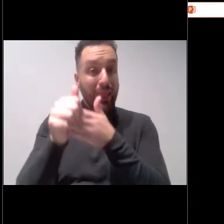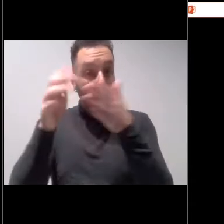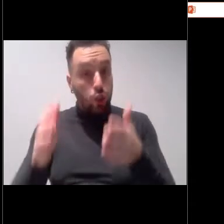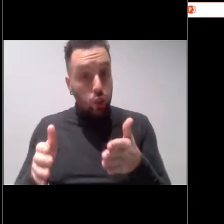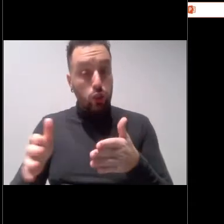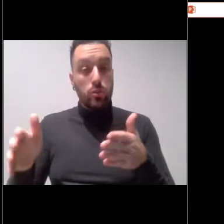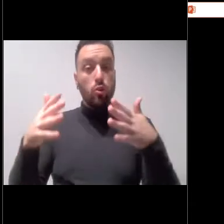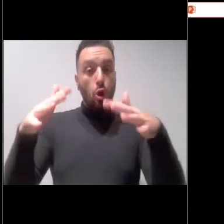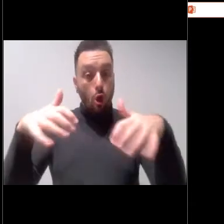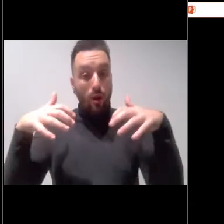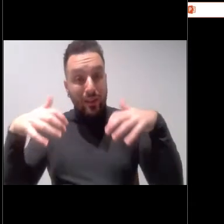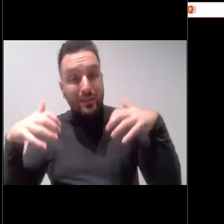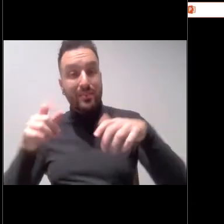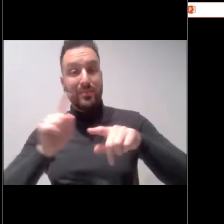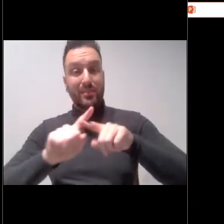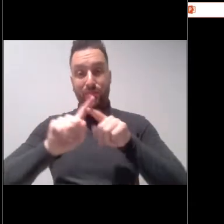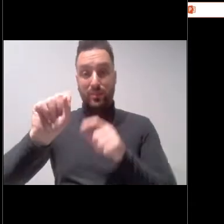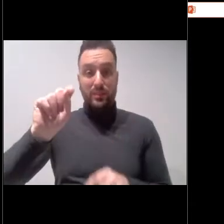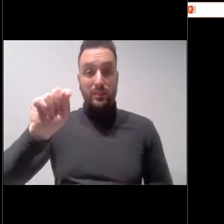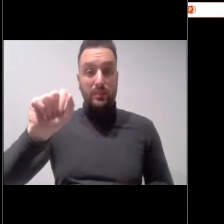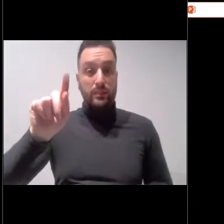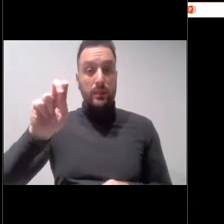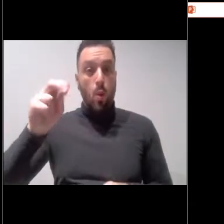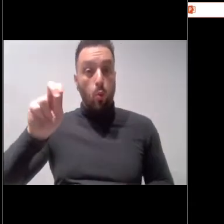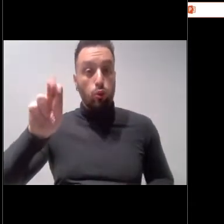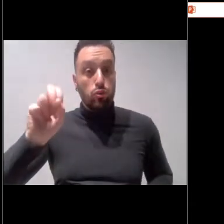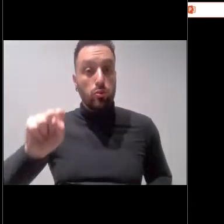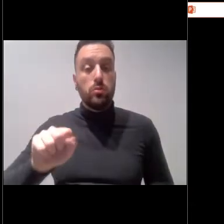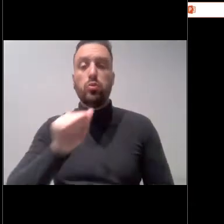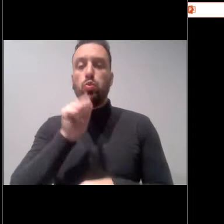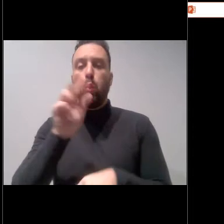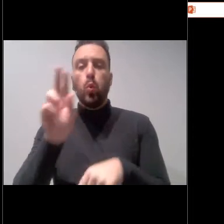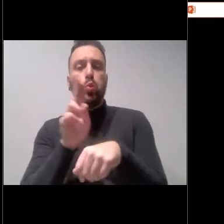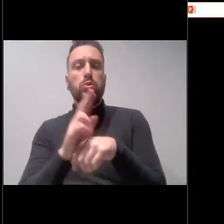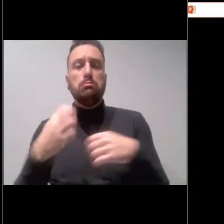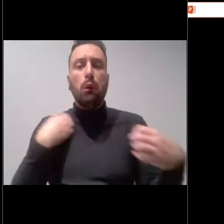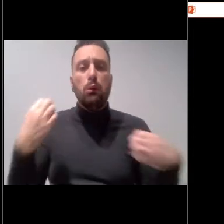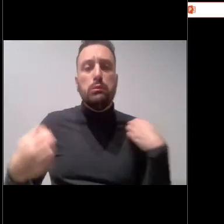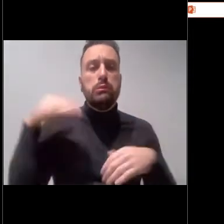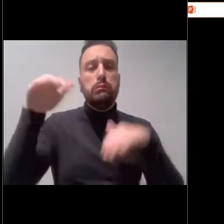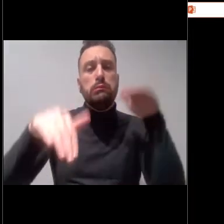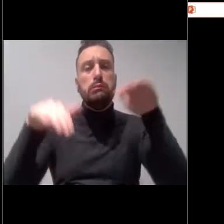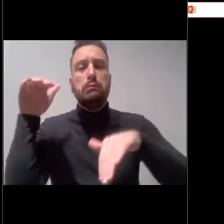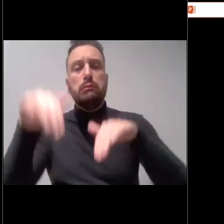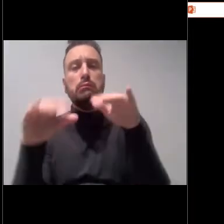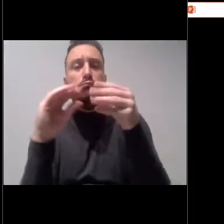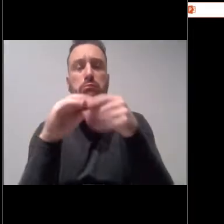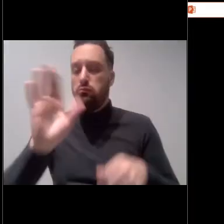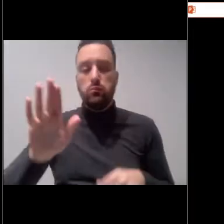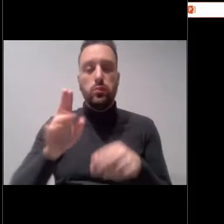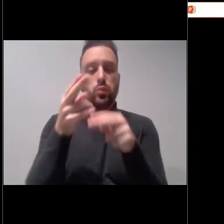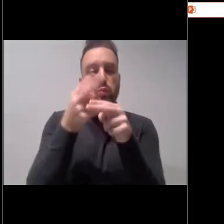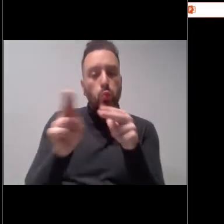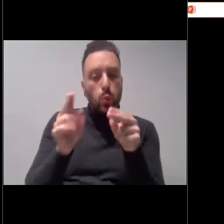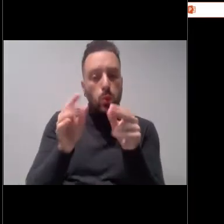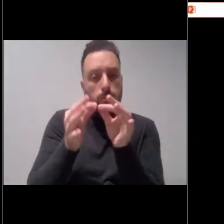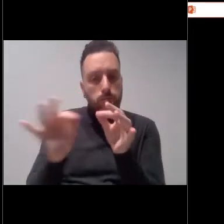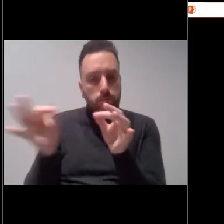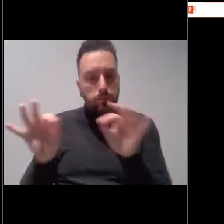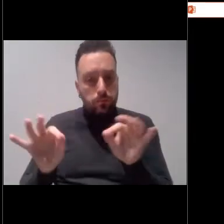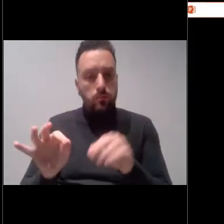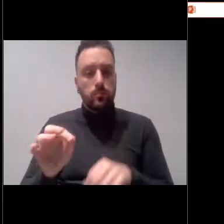our different stakeholders. We don't want to use emotional feels. We want to use short sentences and